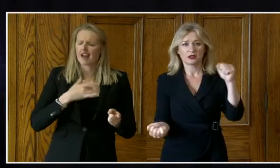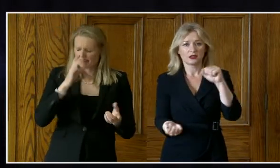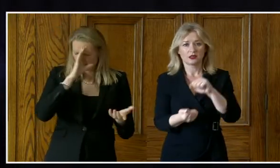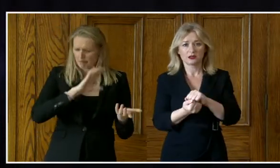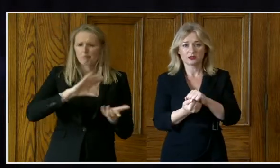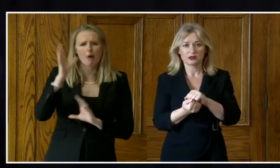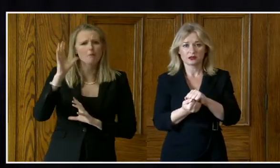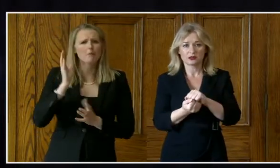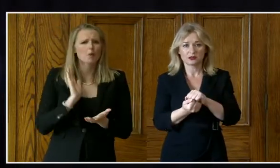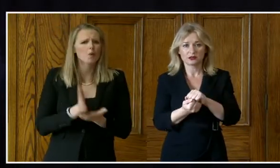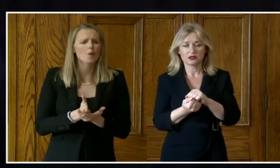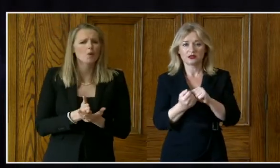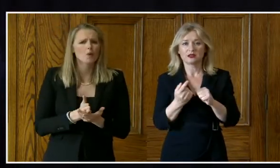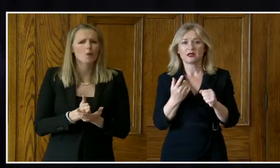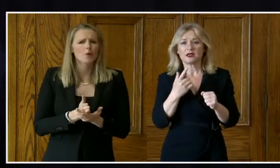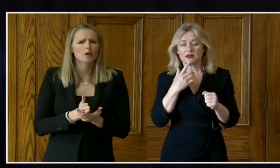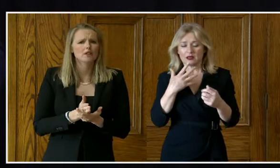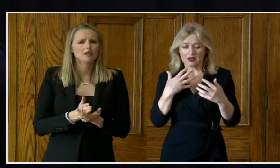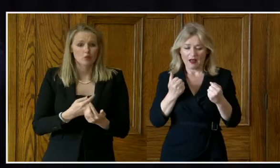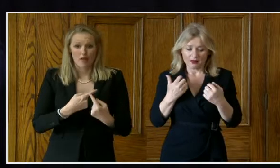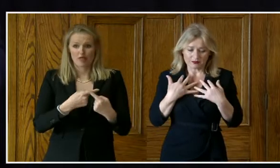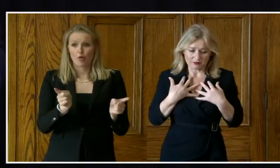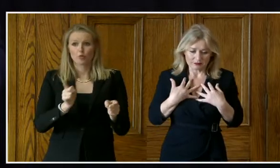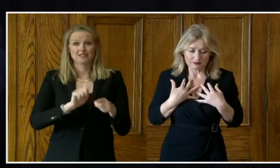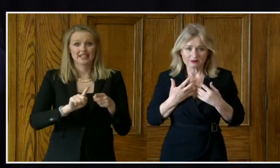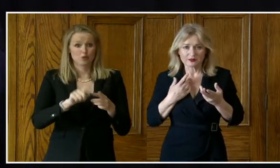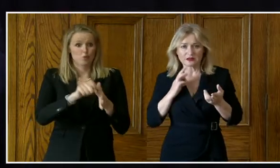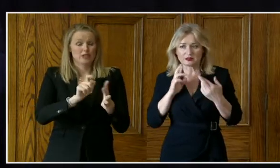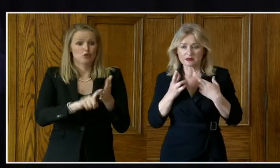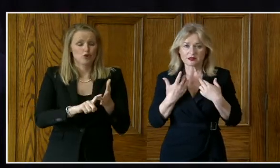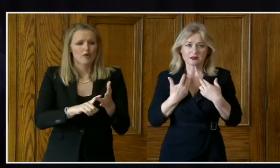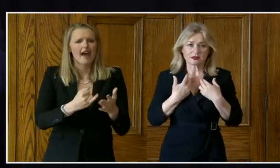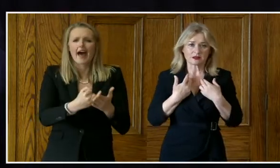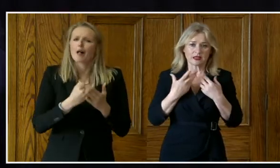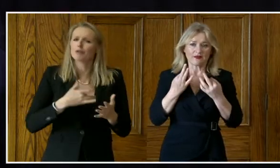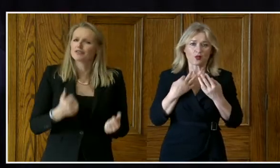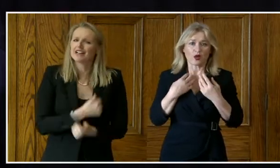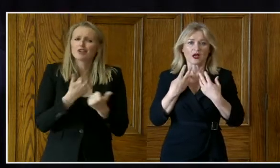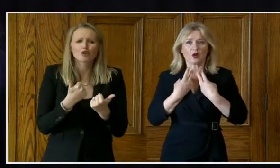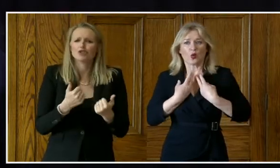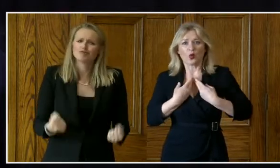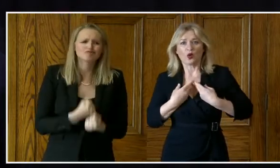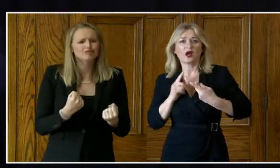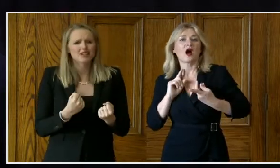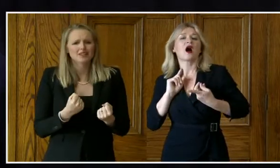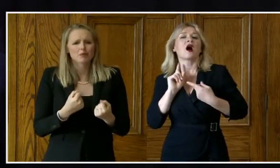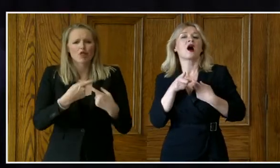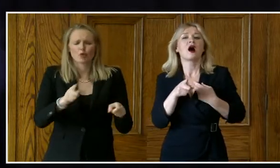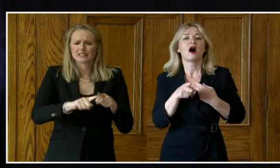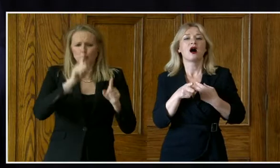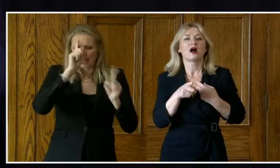that weaken our response. It is those things that allows this virus to spread, and it's those things that we must